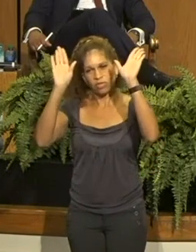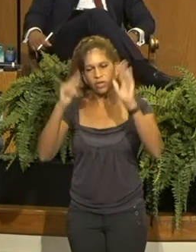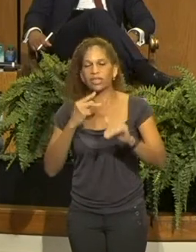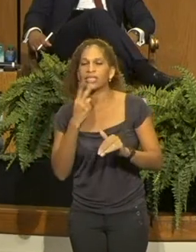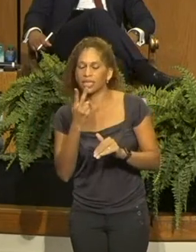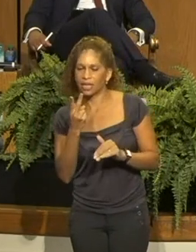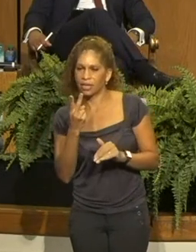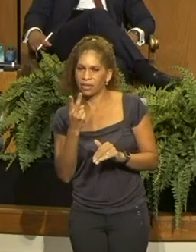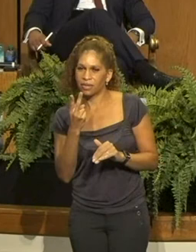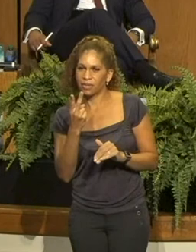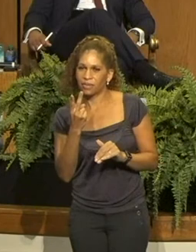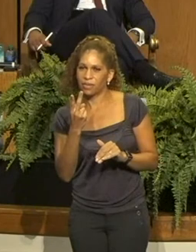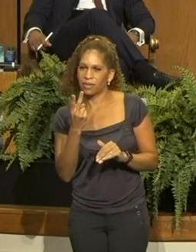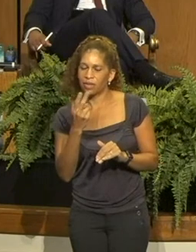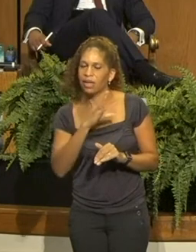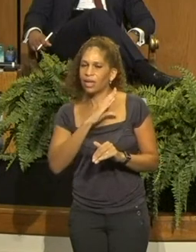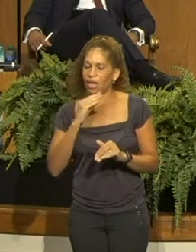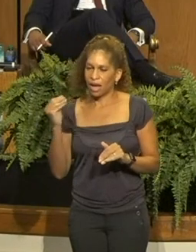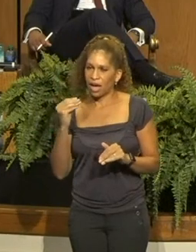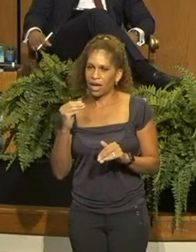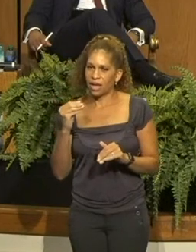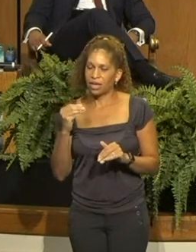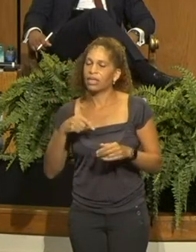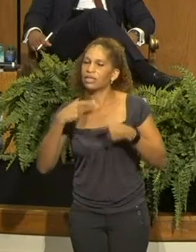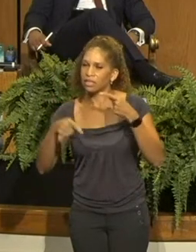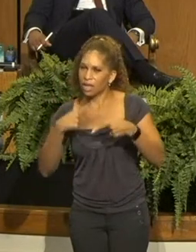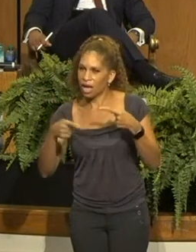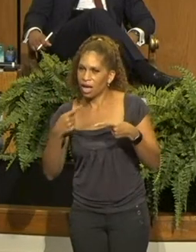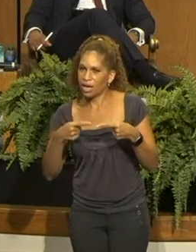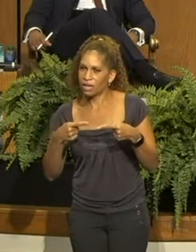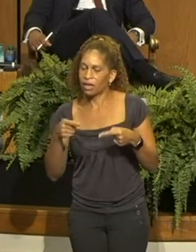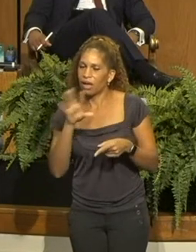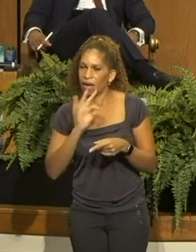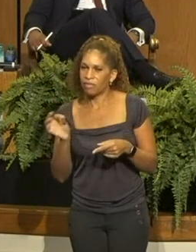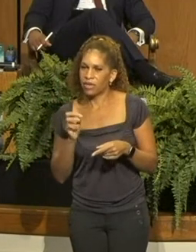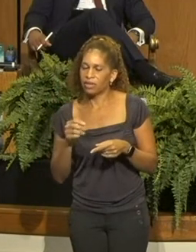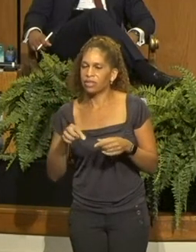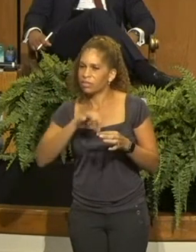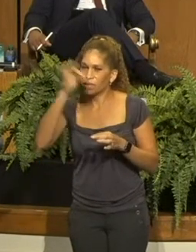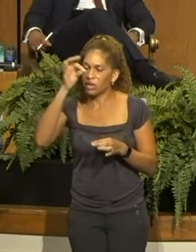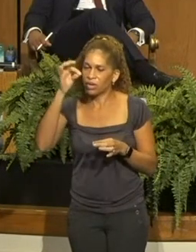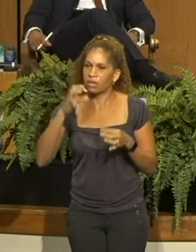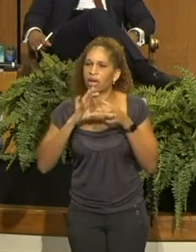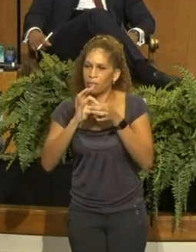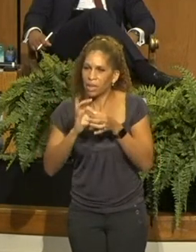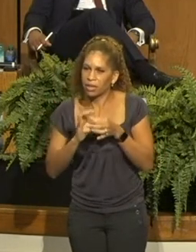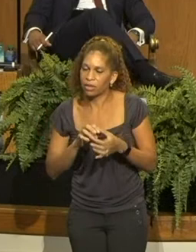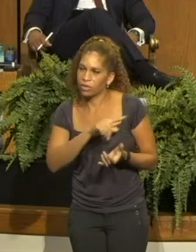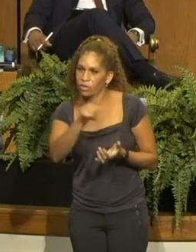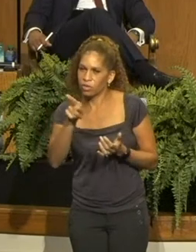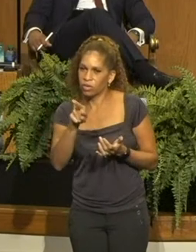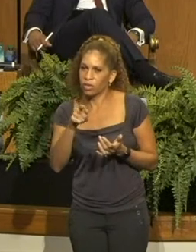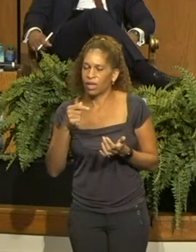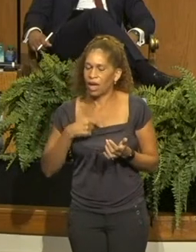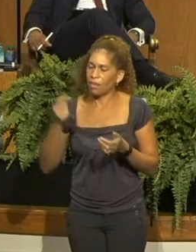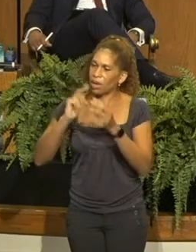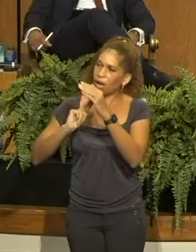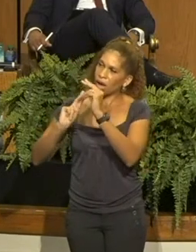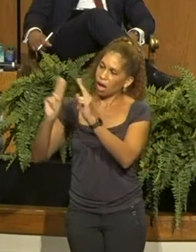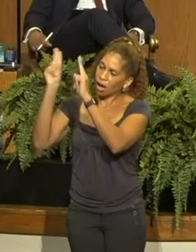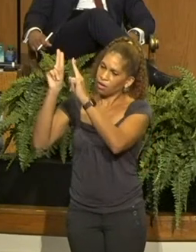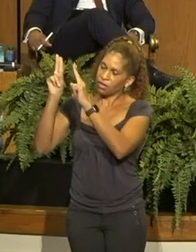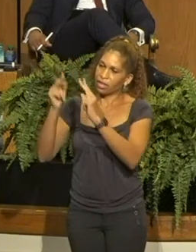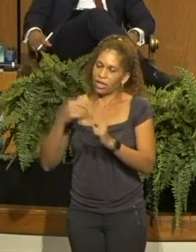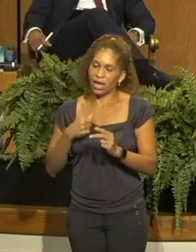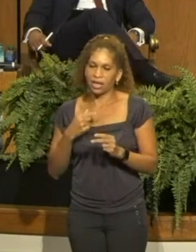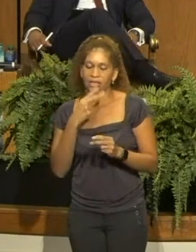see. And it is a sign of the Spirit among you. And I'm so honored that I could see